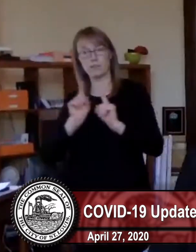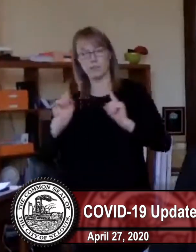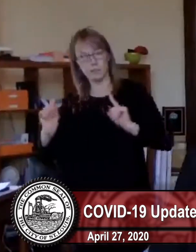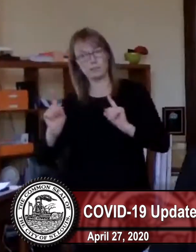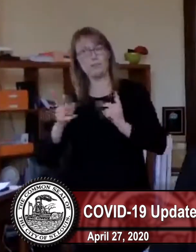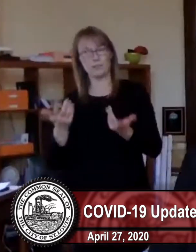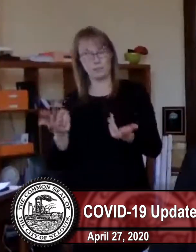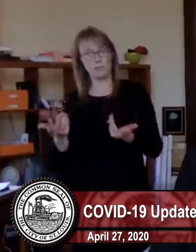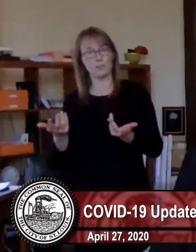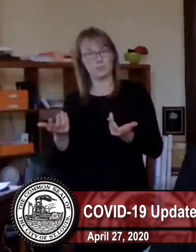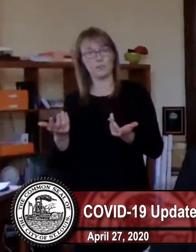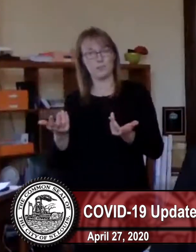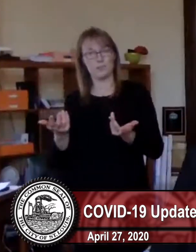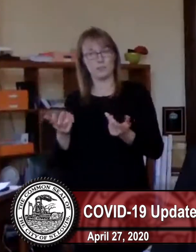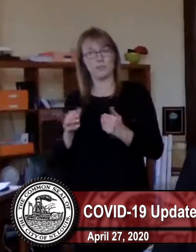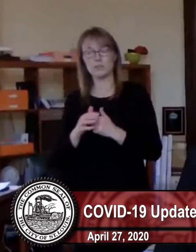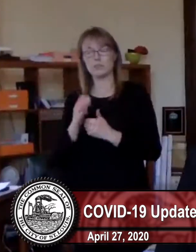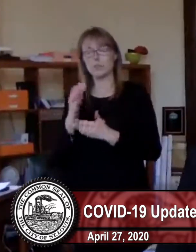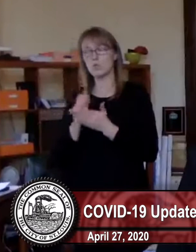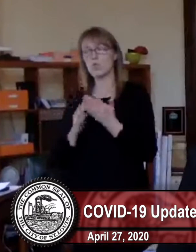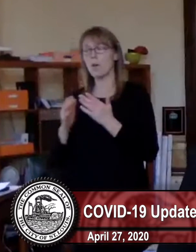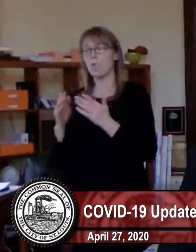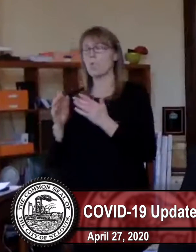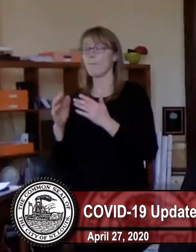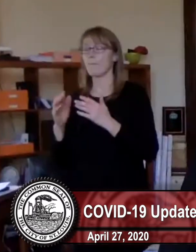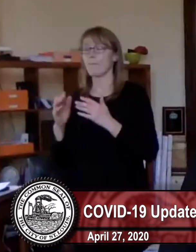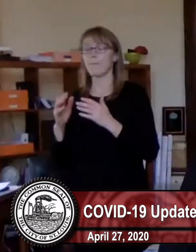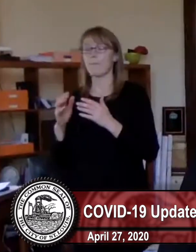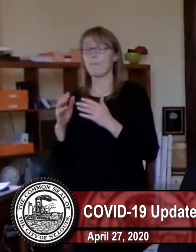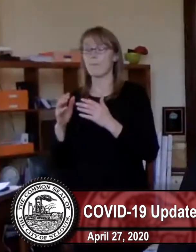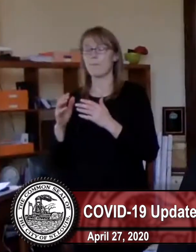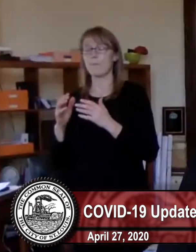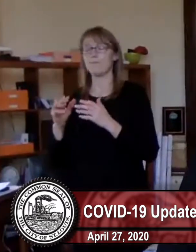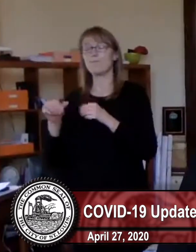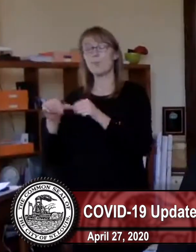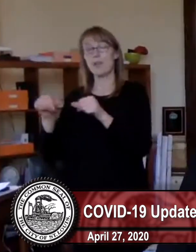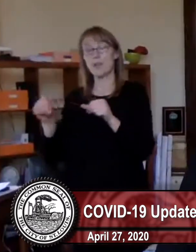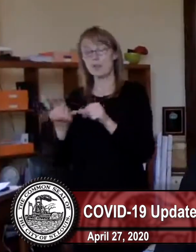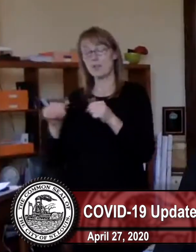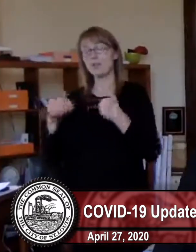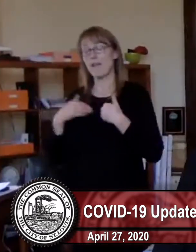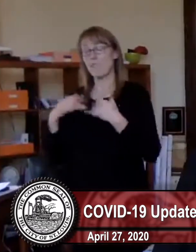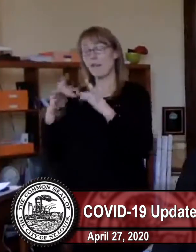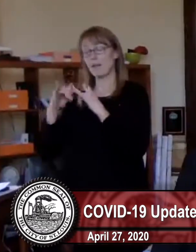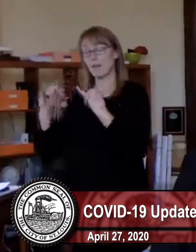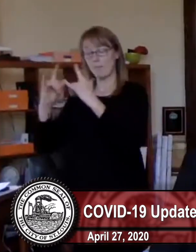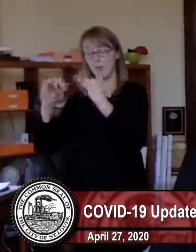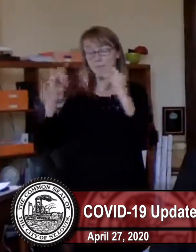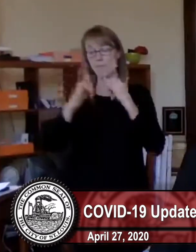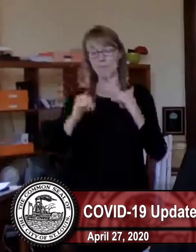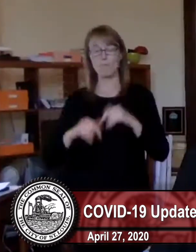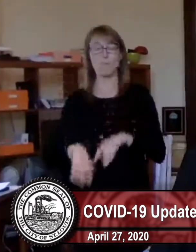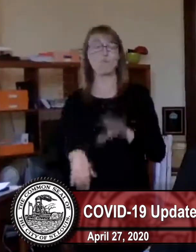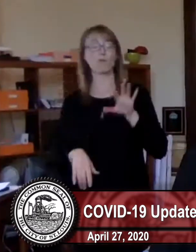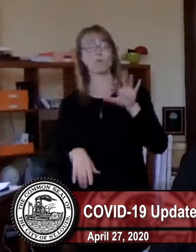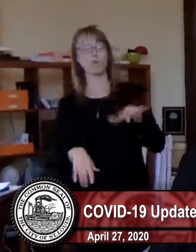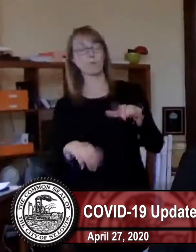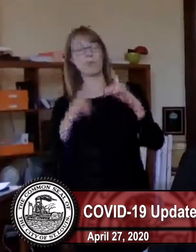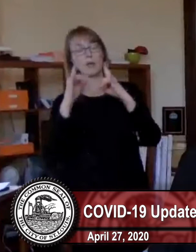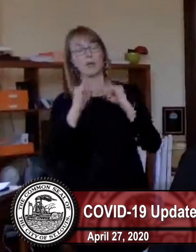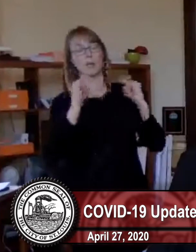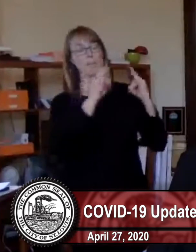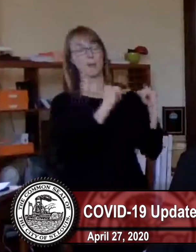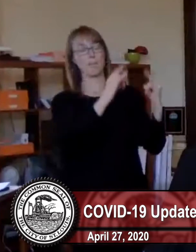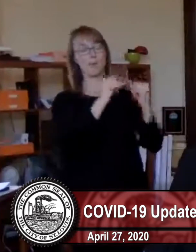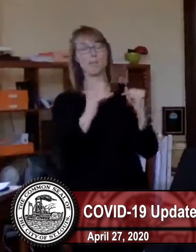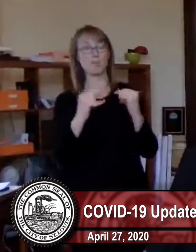socializing going on in these two encampments that have popped up in the last 2 to 3 weeks. Maybe it's 3 weeks